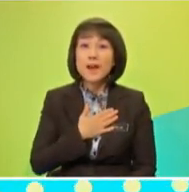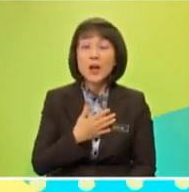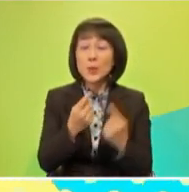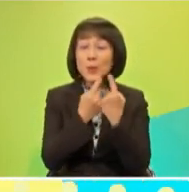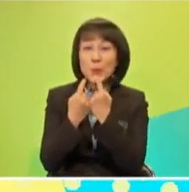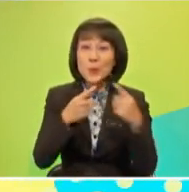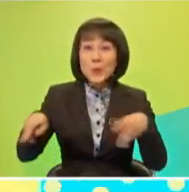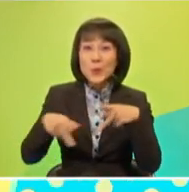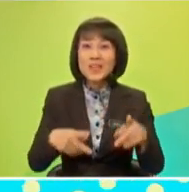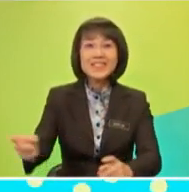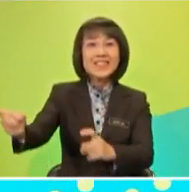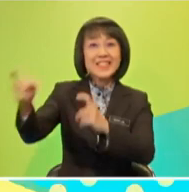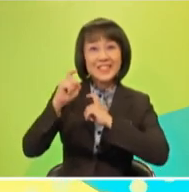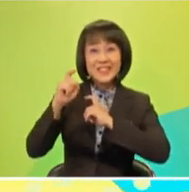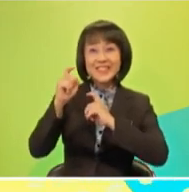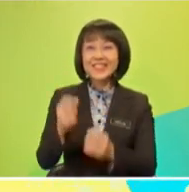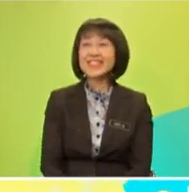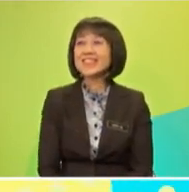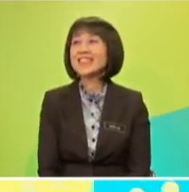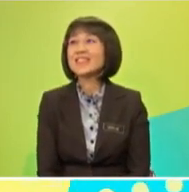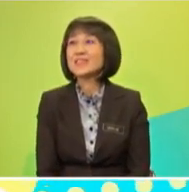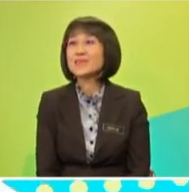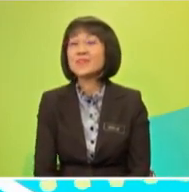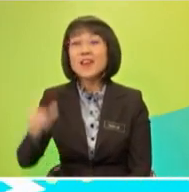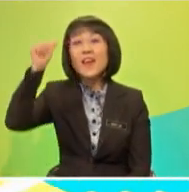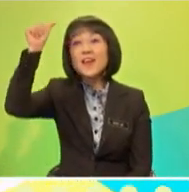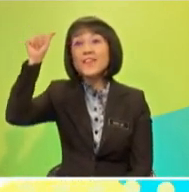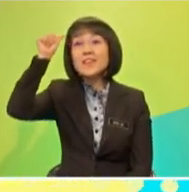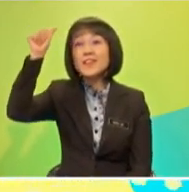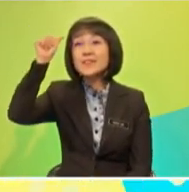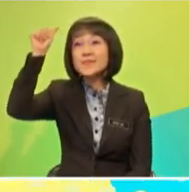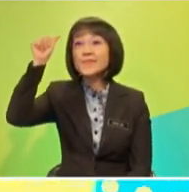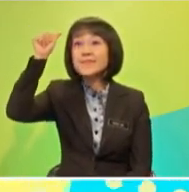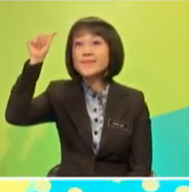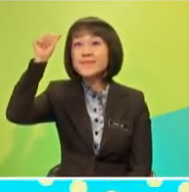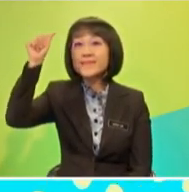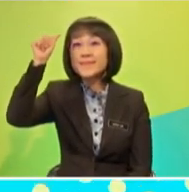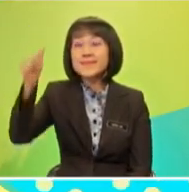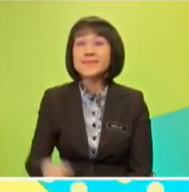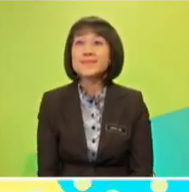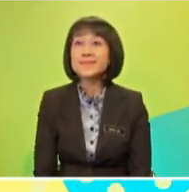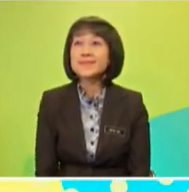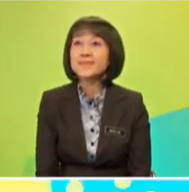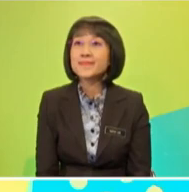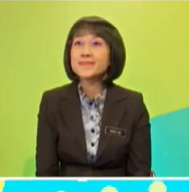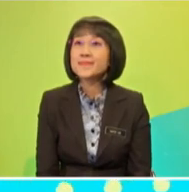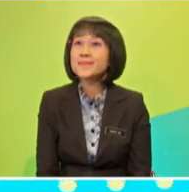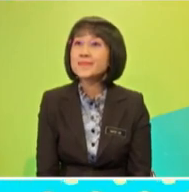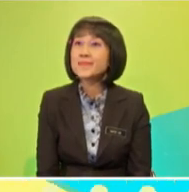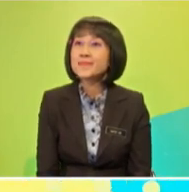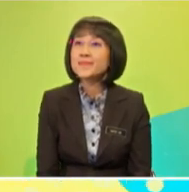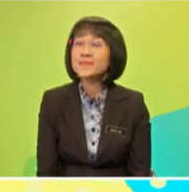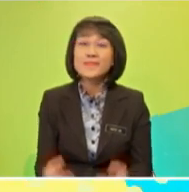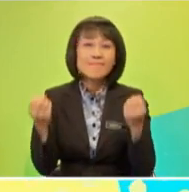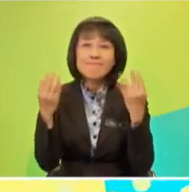Okay, excellent. And Aaron? Aaron? Because there's lots of